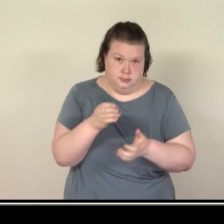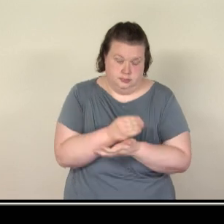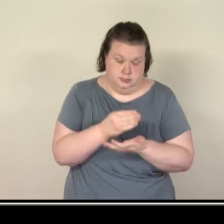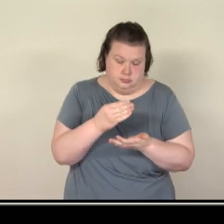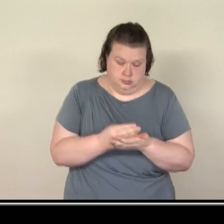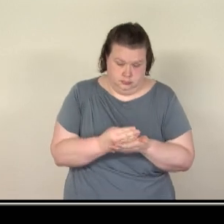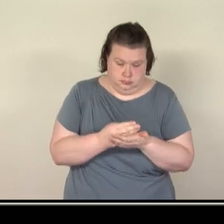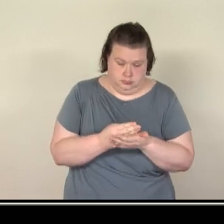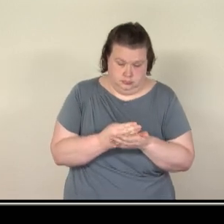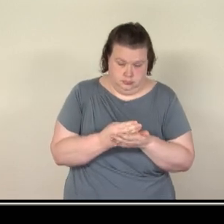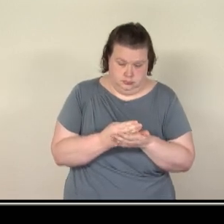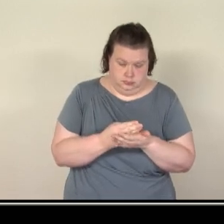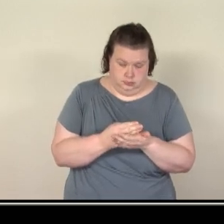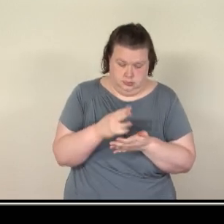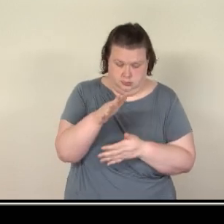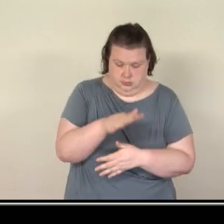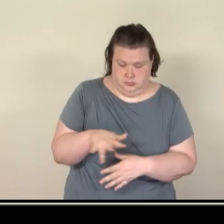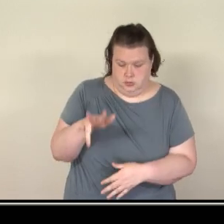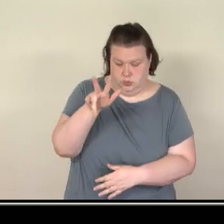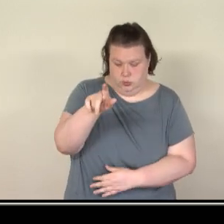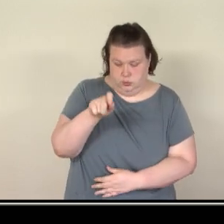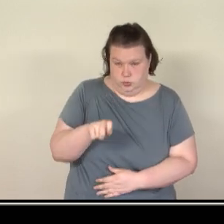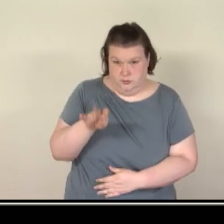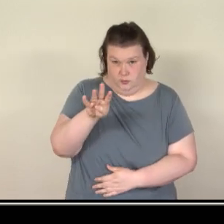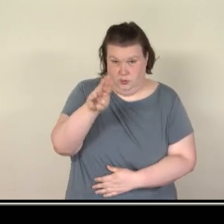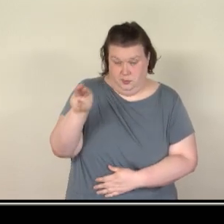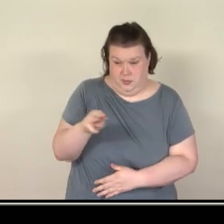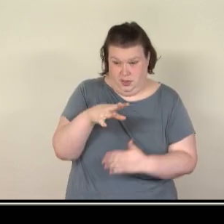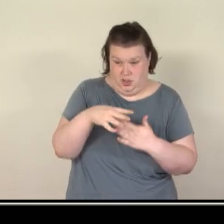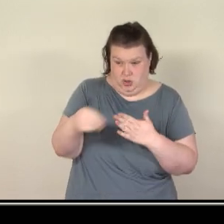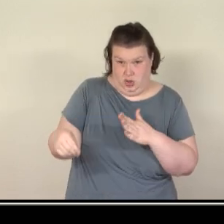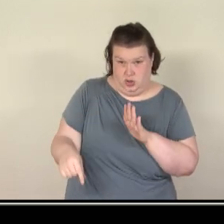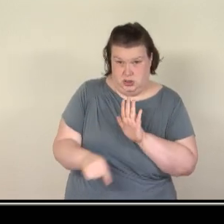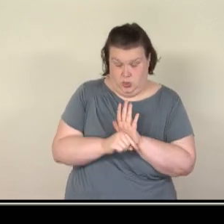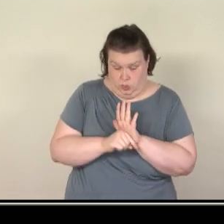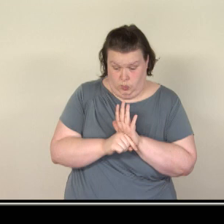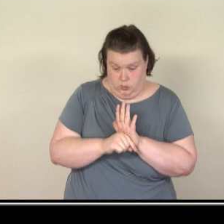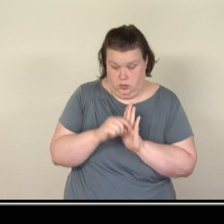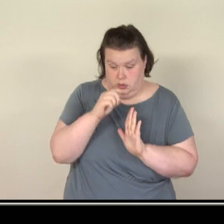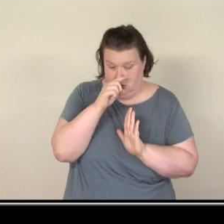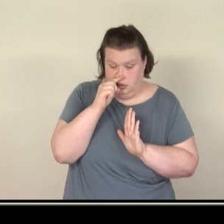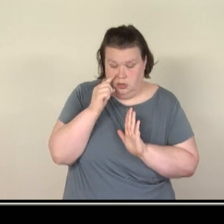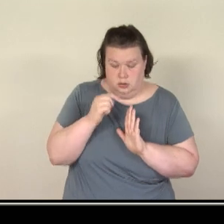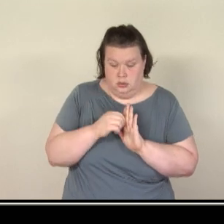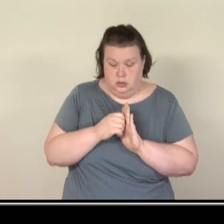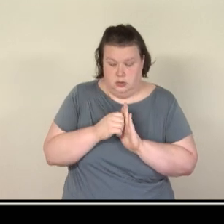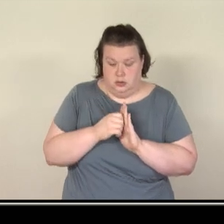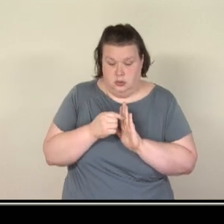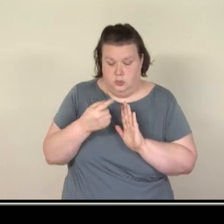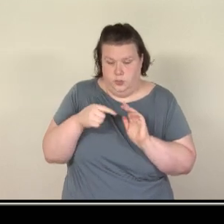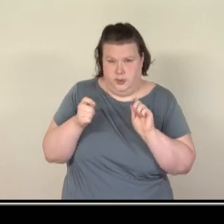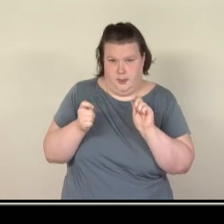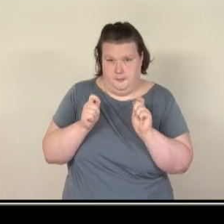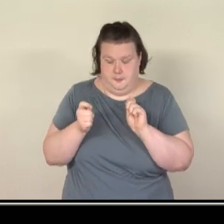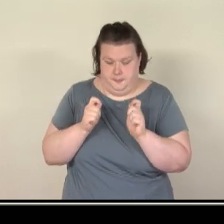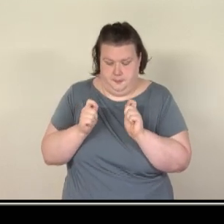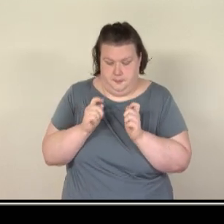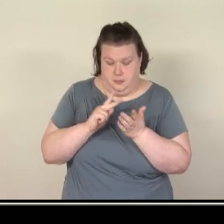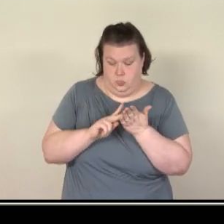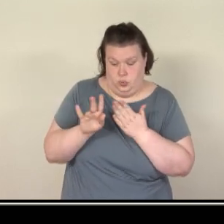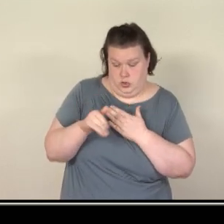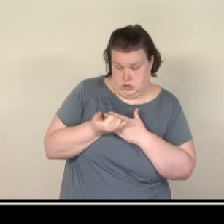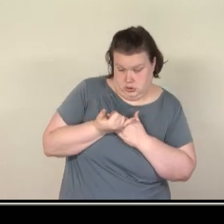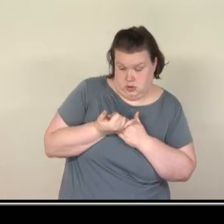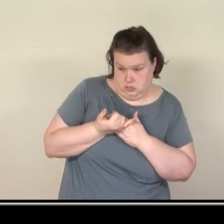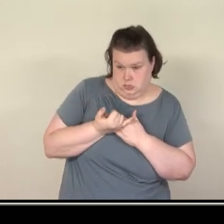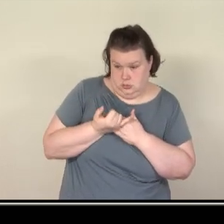about $3.4 million in the hole. We have amended in quite a few, again, projects. You'll see a